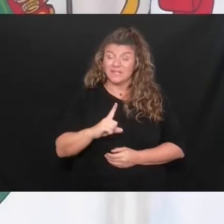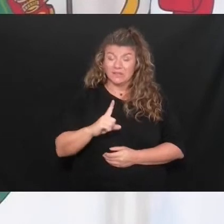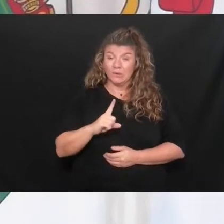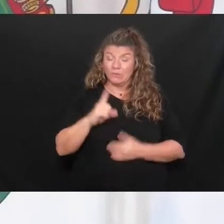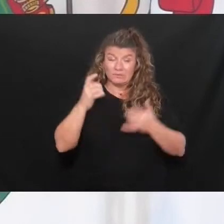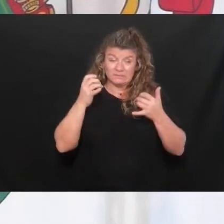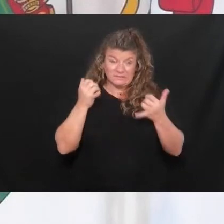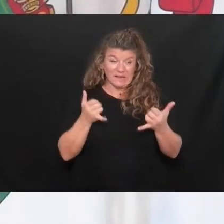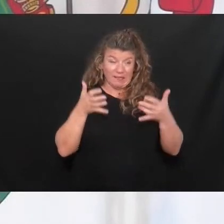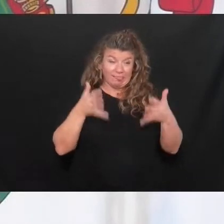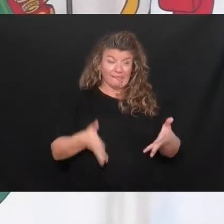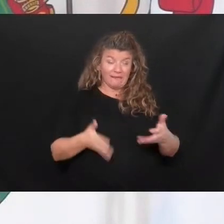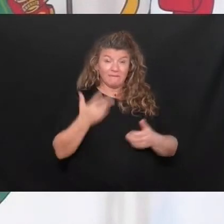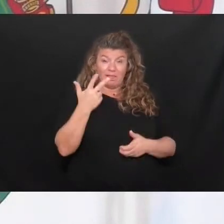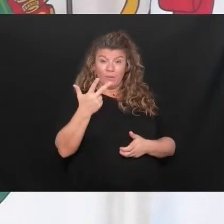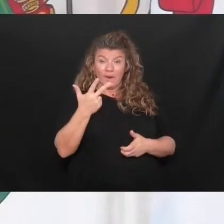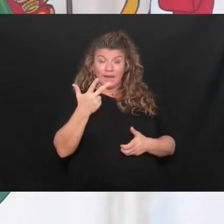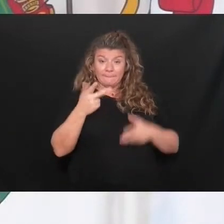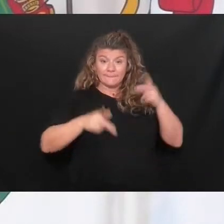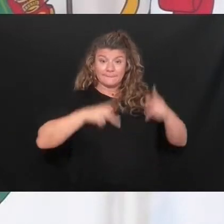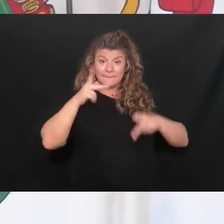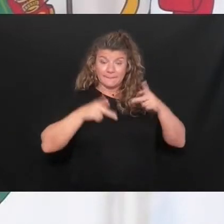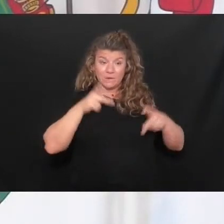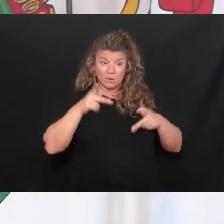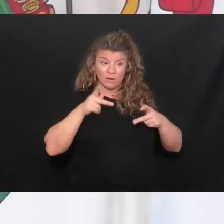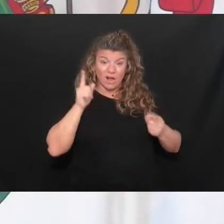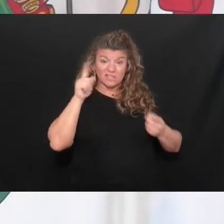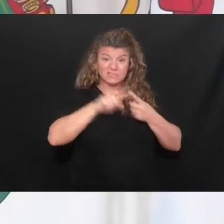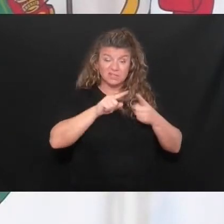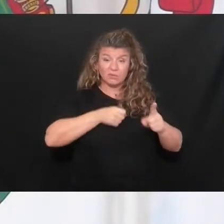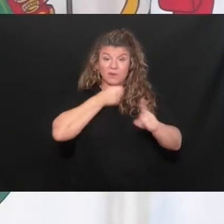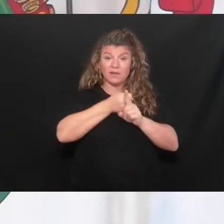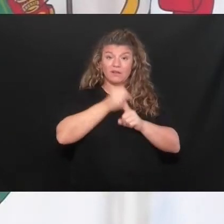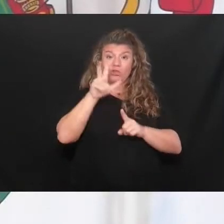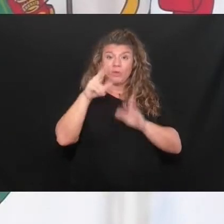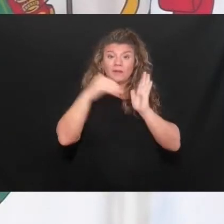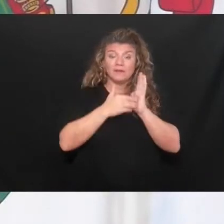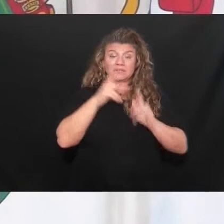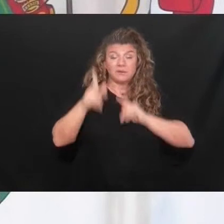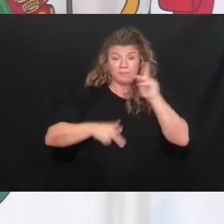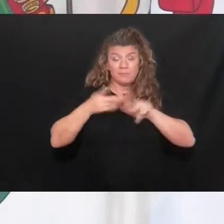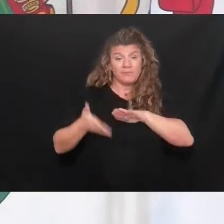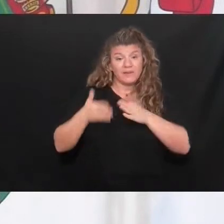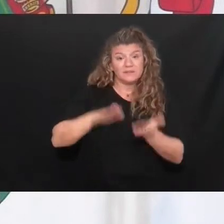short of 3,000 West Virginians that have died.